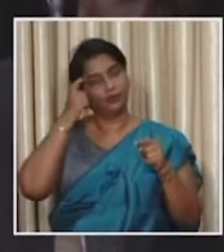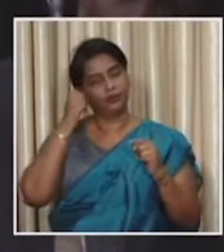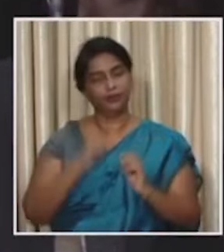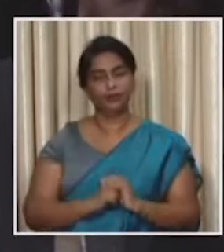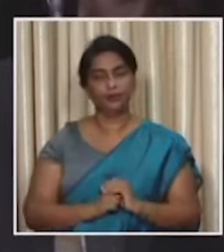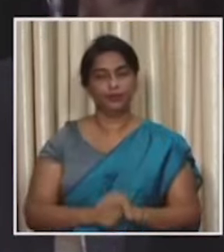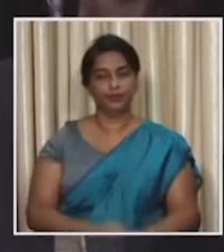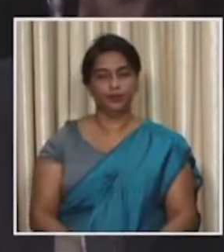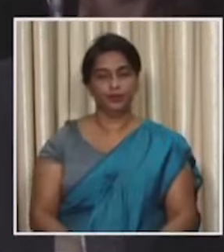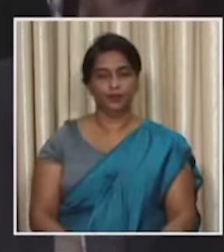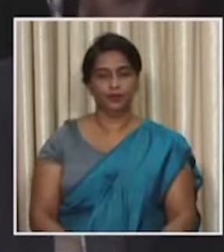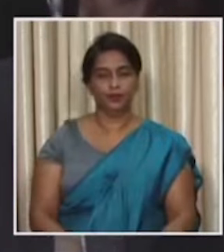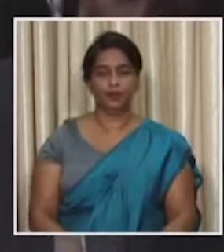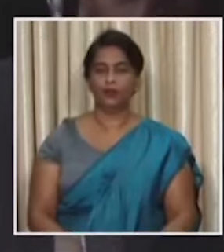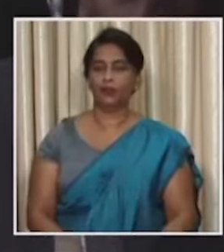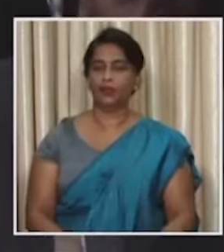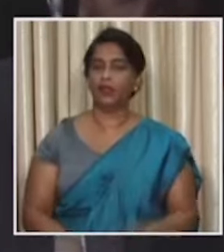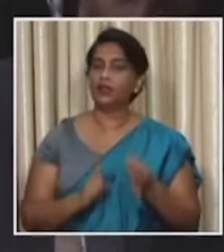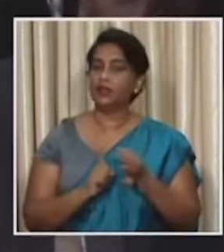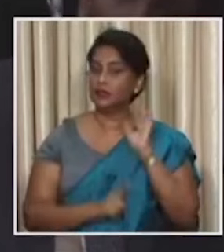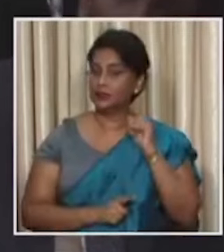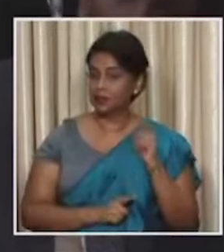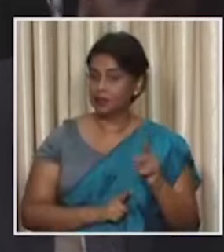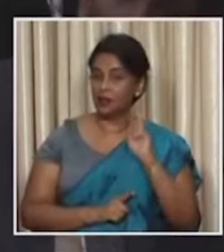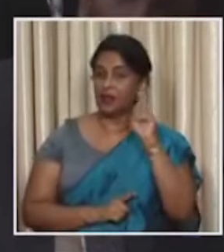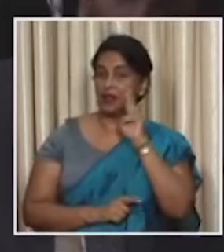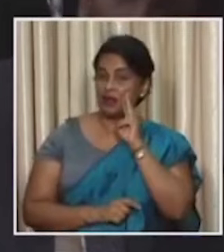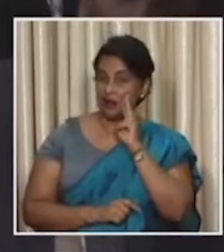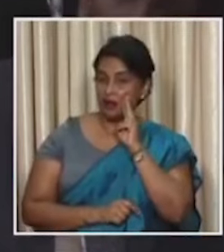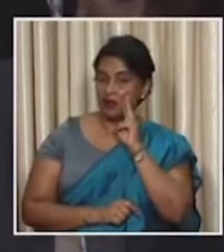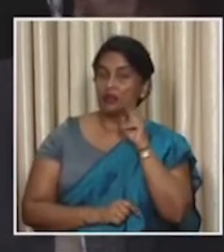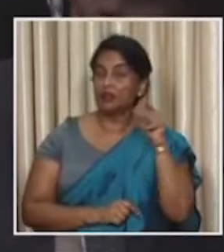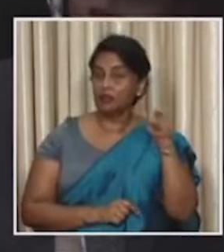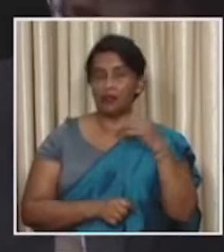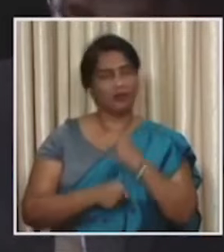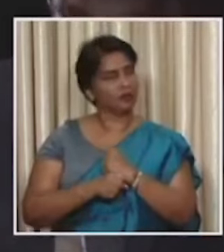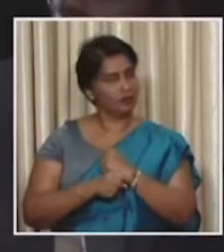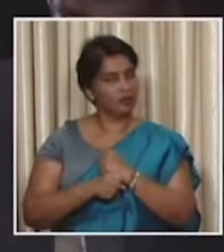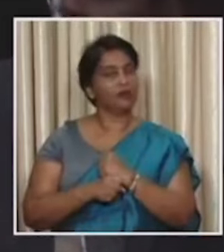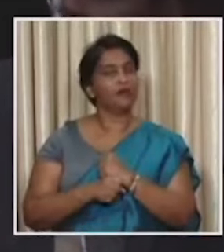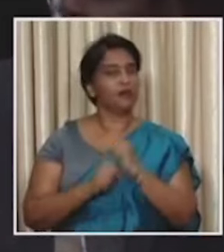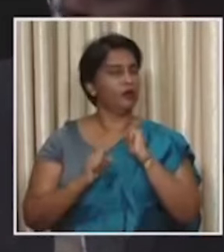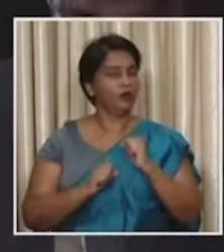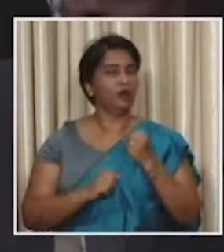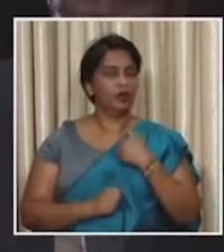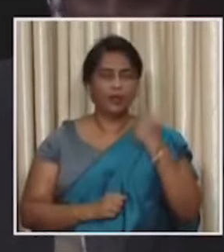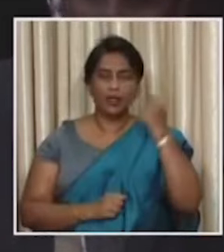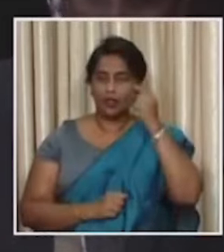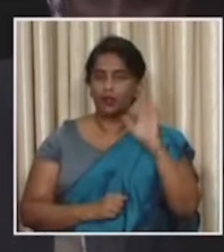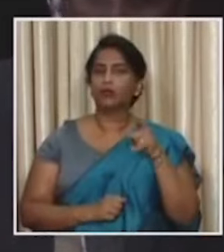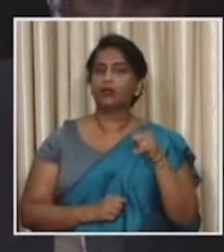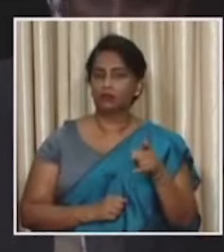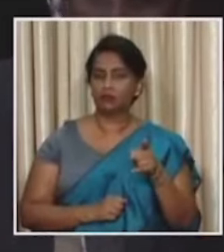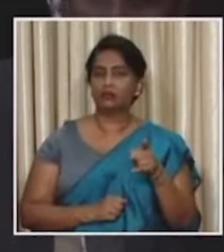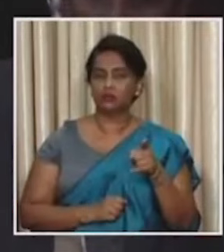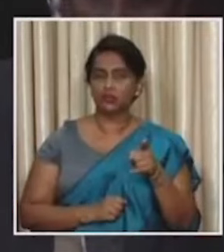President Ranil Wickremesinghe's government because we believed that he did not have a mandate. So when